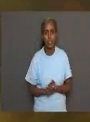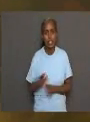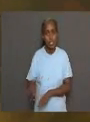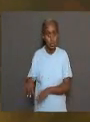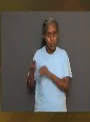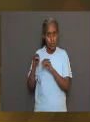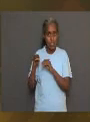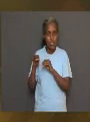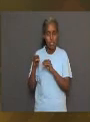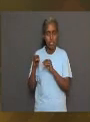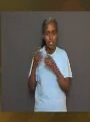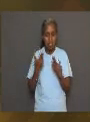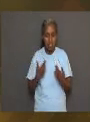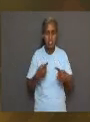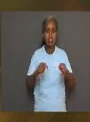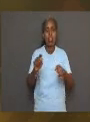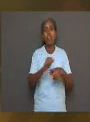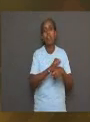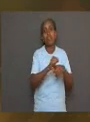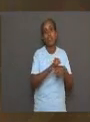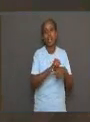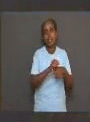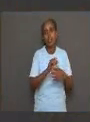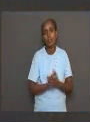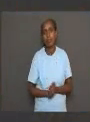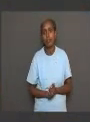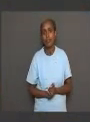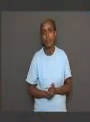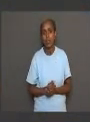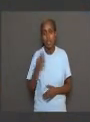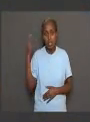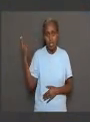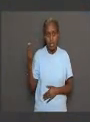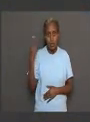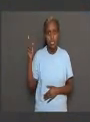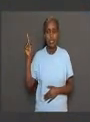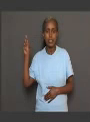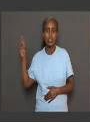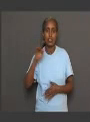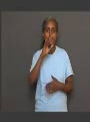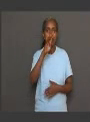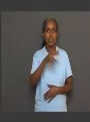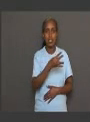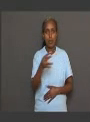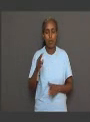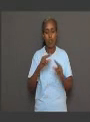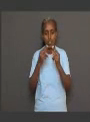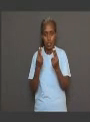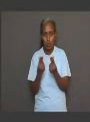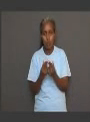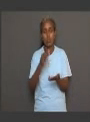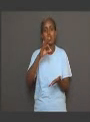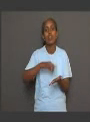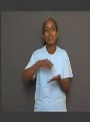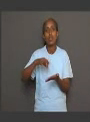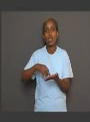Students, let us try an activity. Using this table of grouped